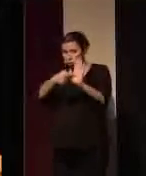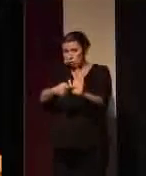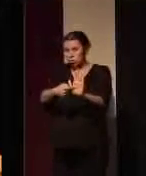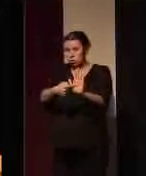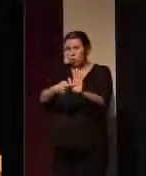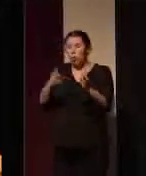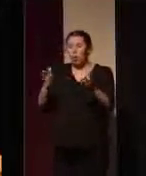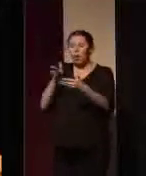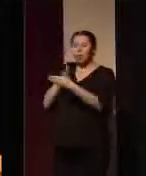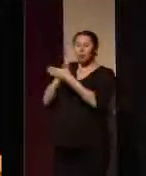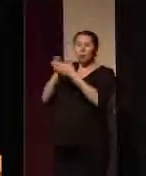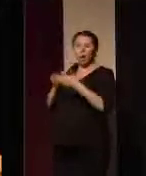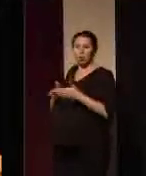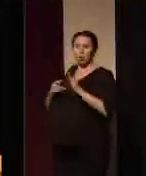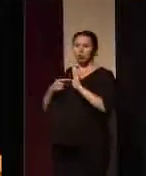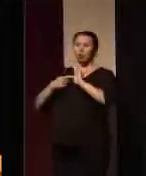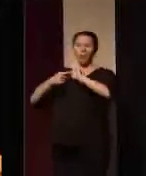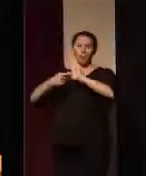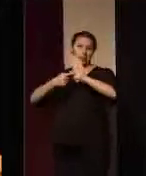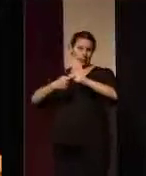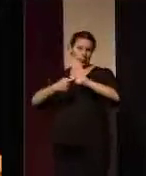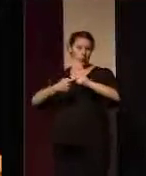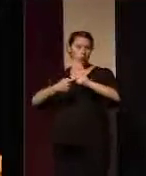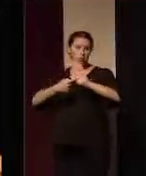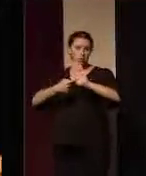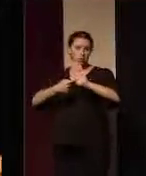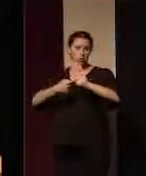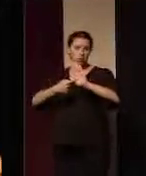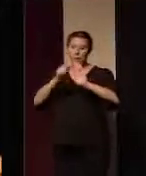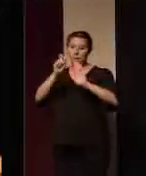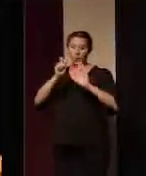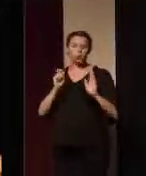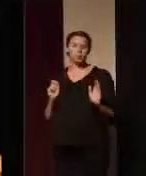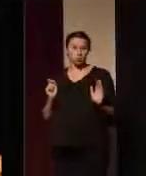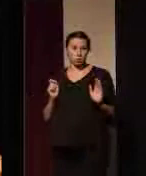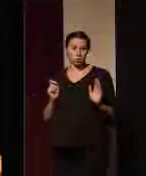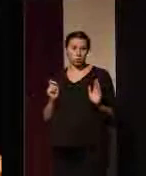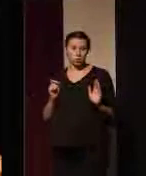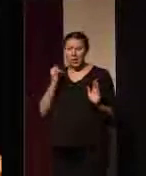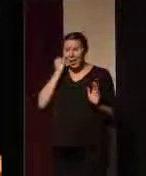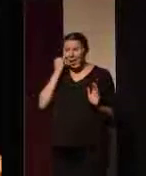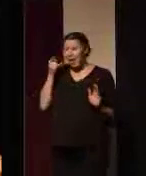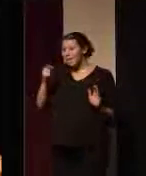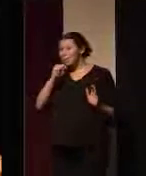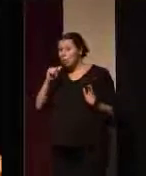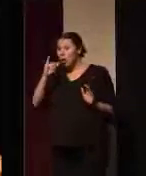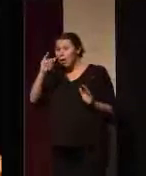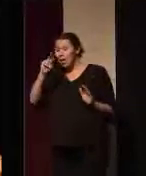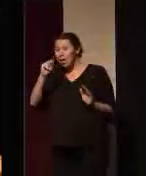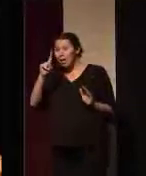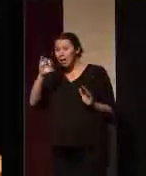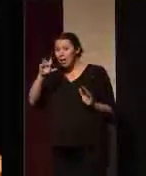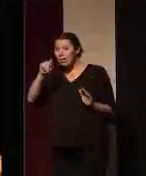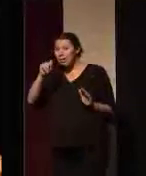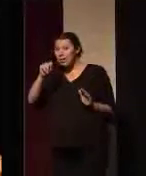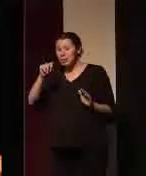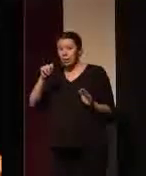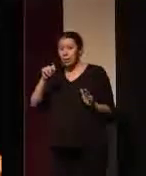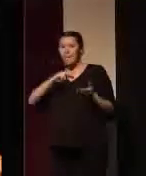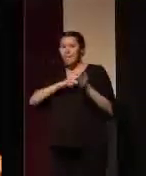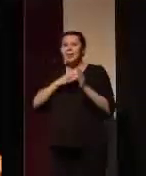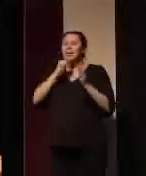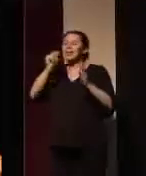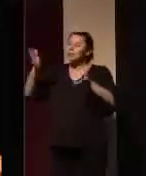prosecutors present. Yep. Period. Yes. Period. Yes. If they don't indict, that means they didn't present the evidence to